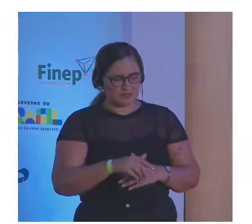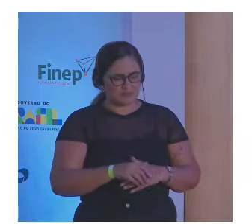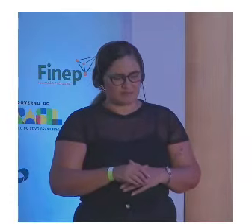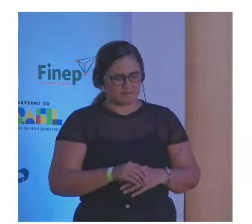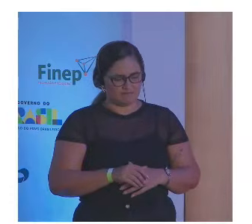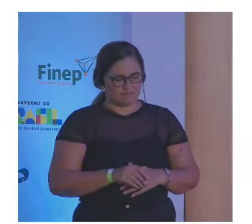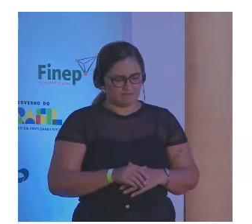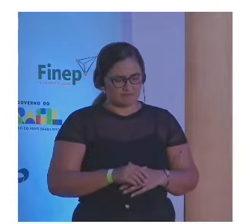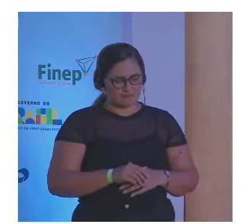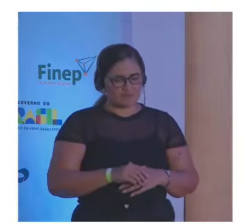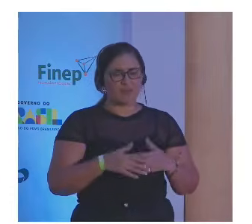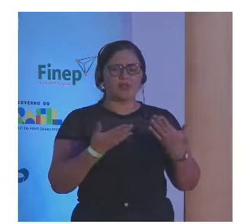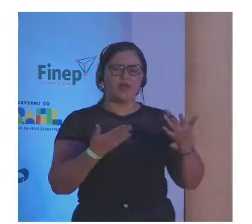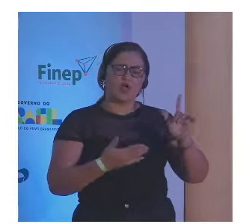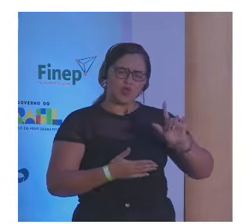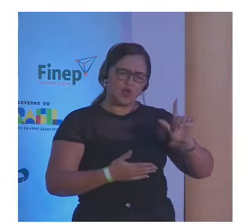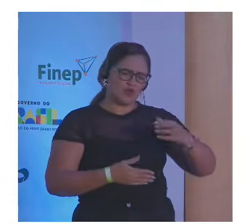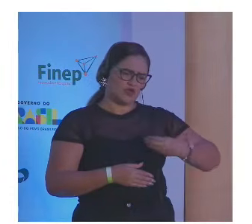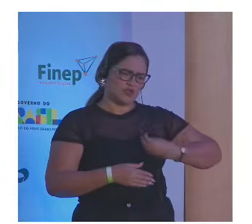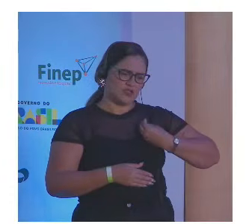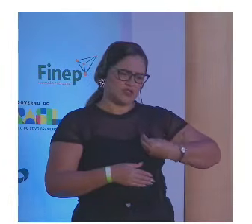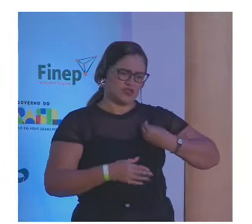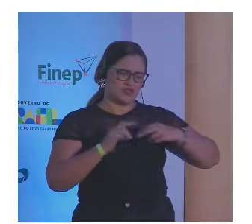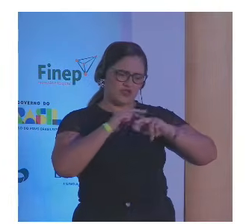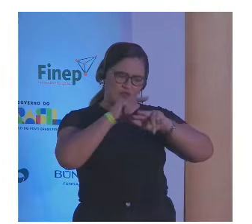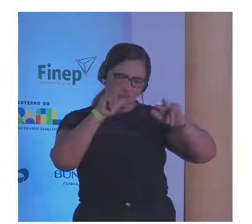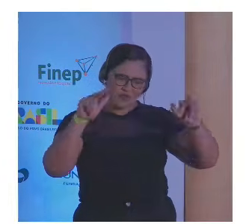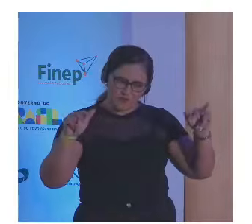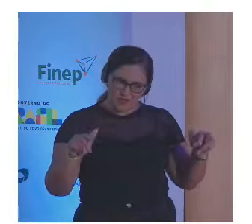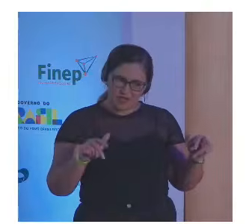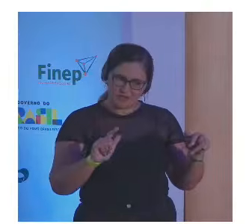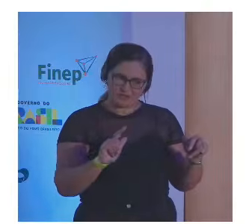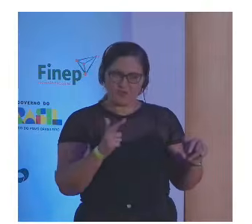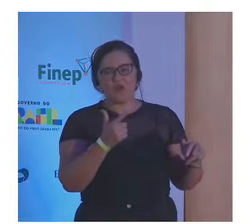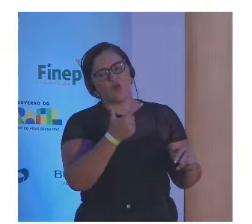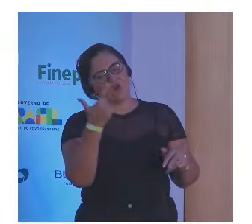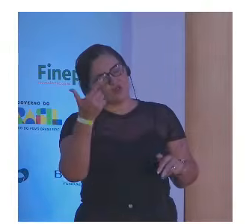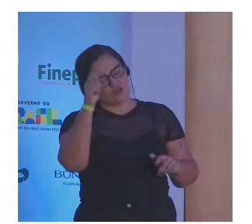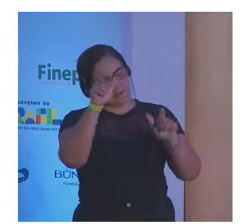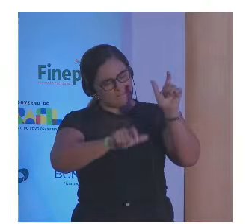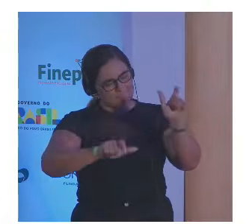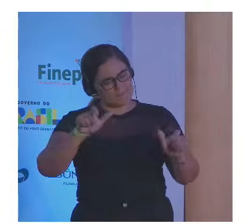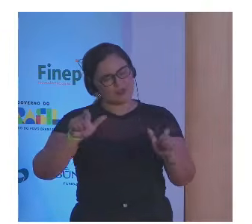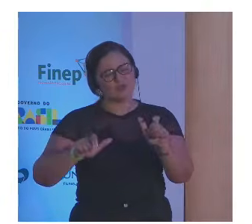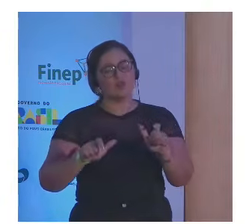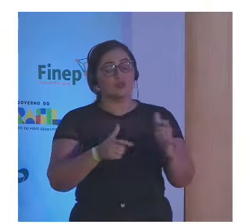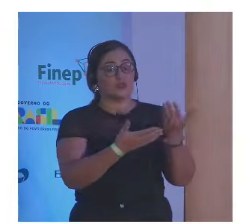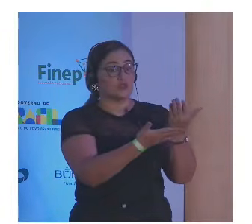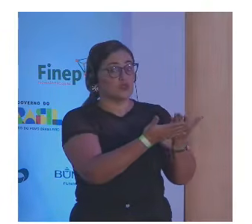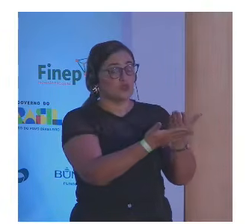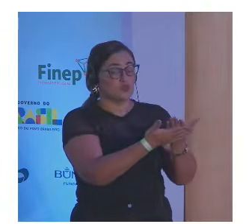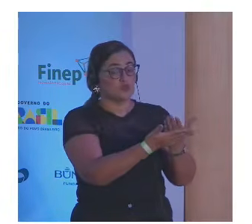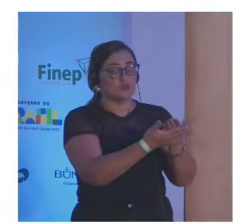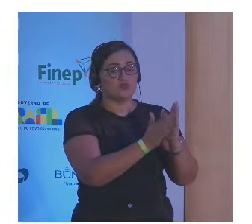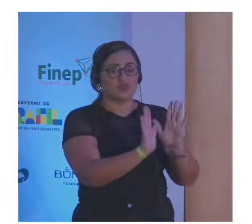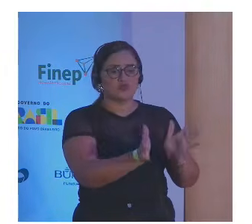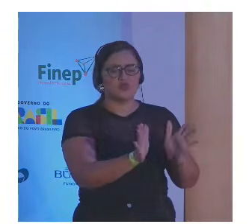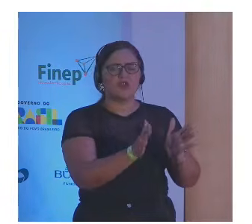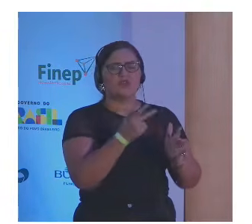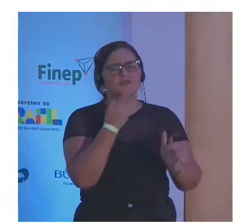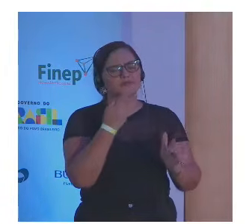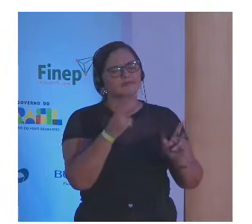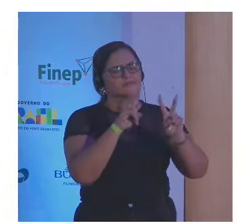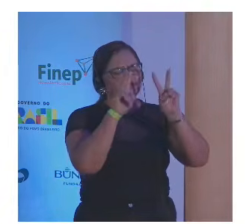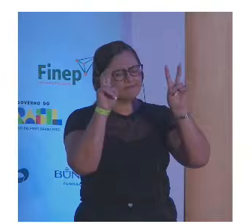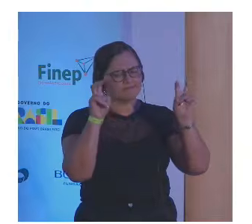Of course, there are many other persons and studies that have addressed the coral